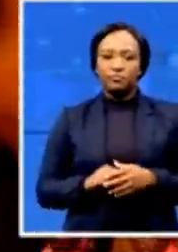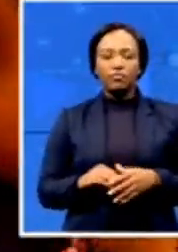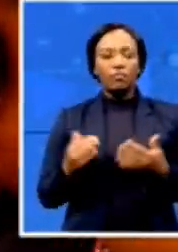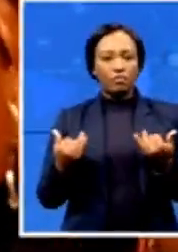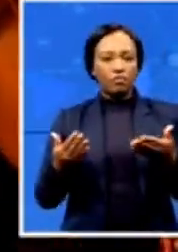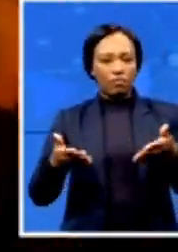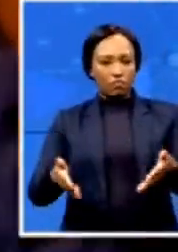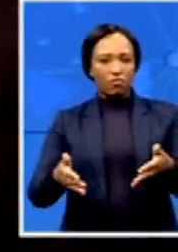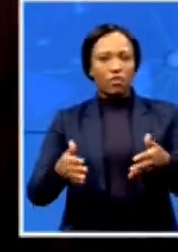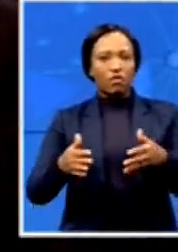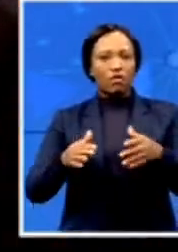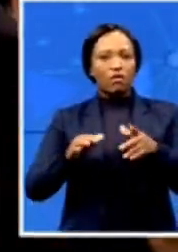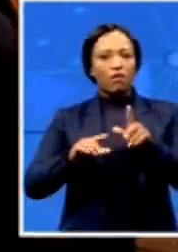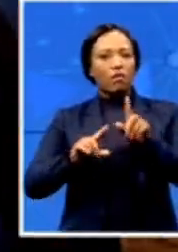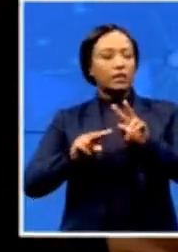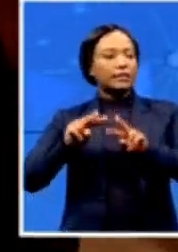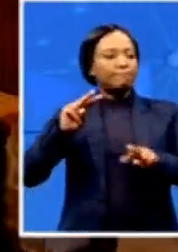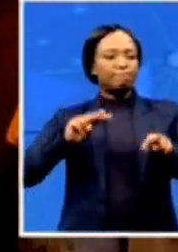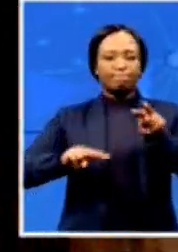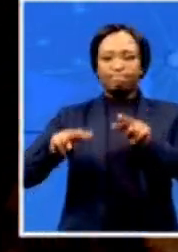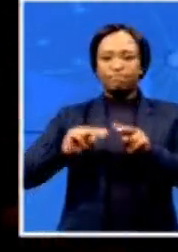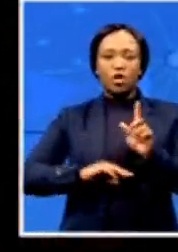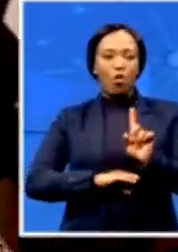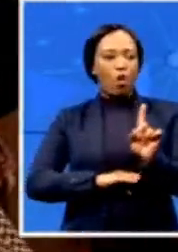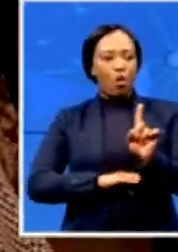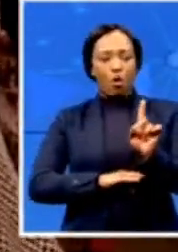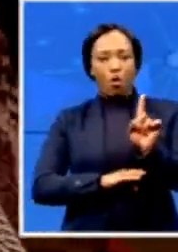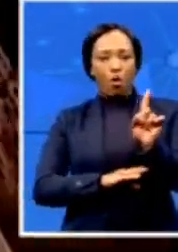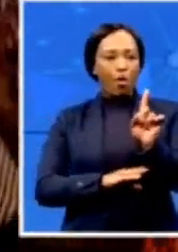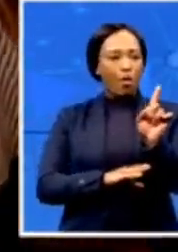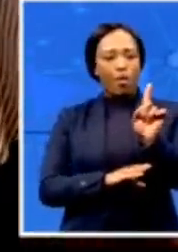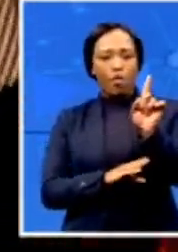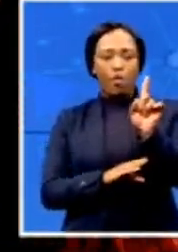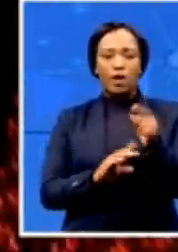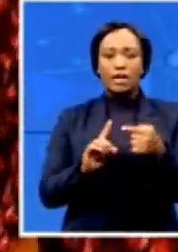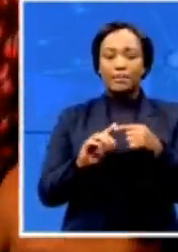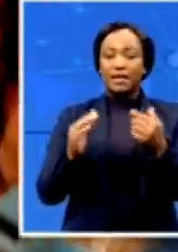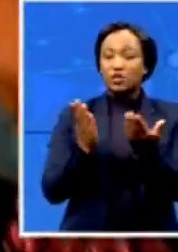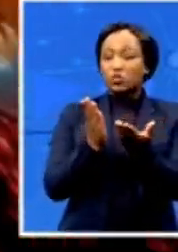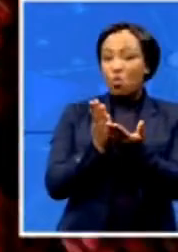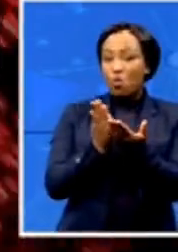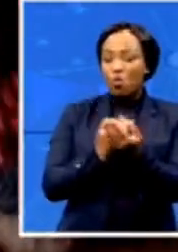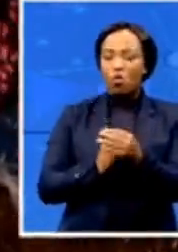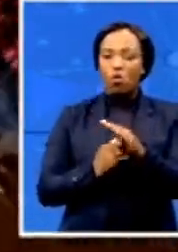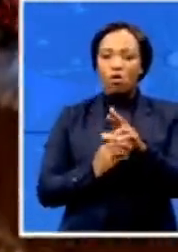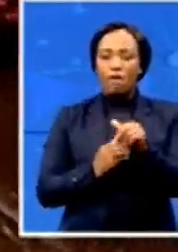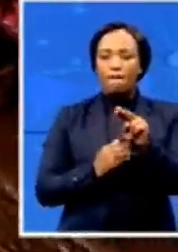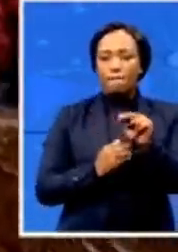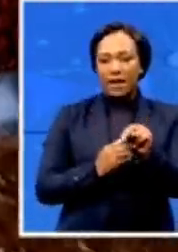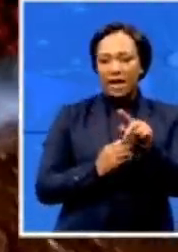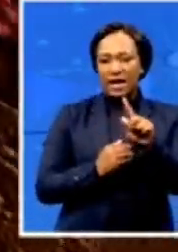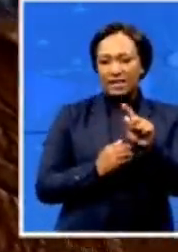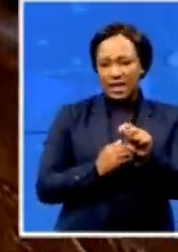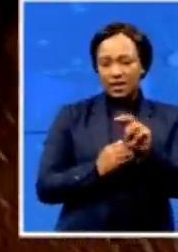her walkabout here at the Bretton Woods High School at Umbilo in Durban. I must say that the school